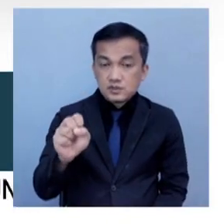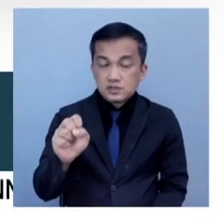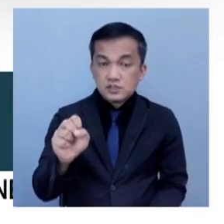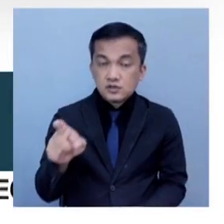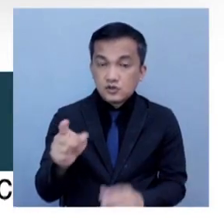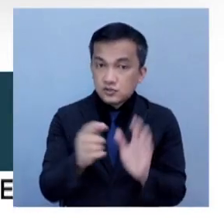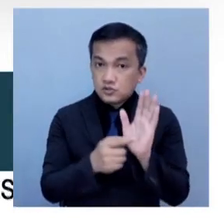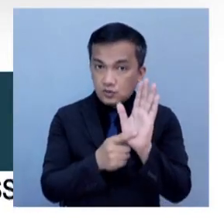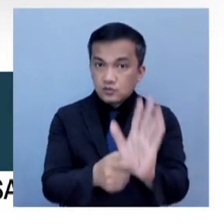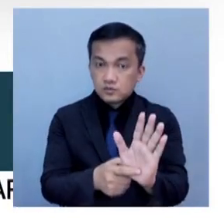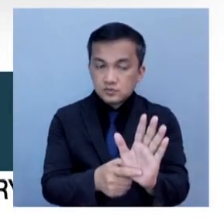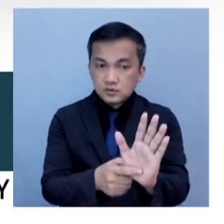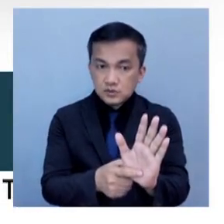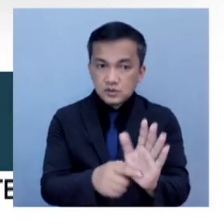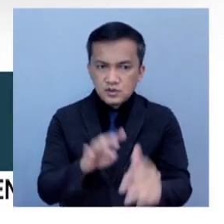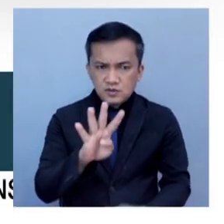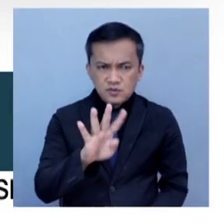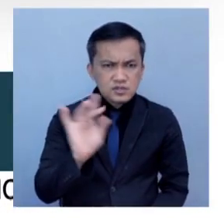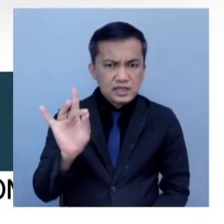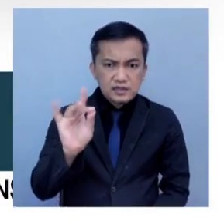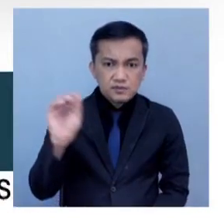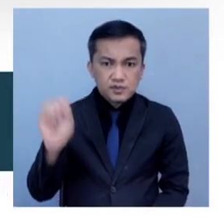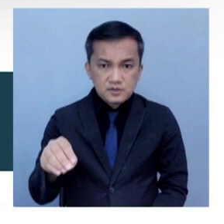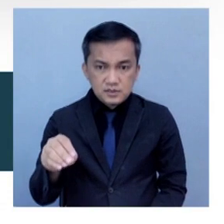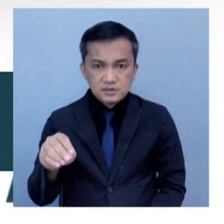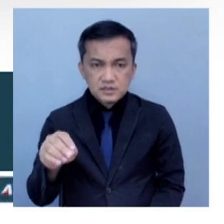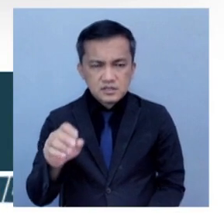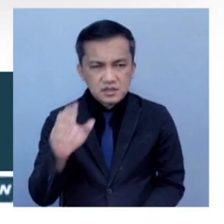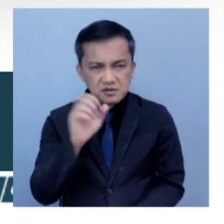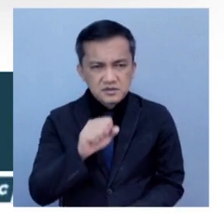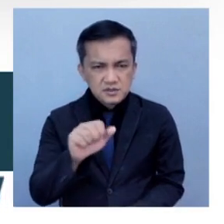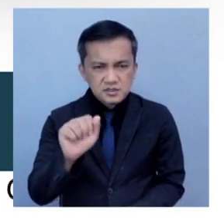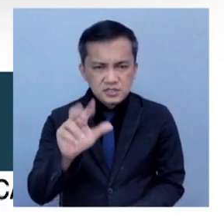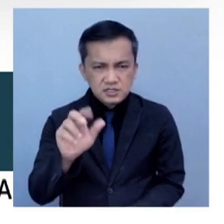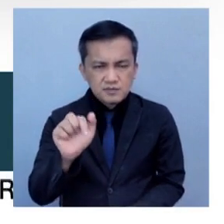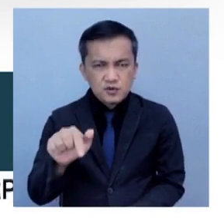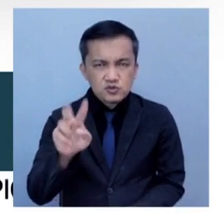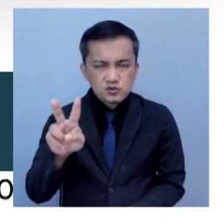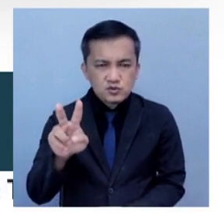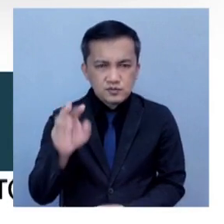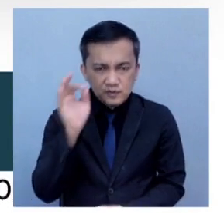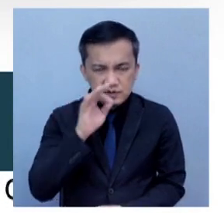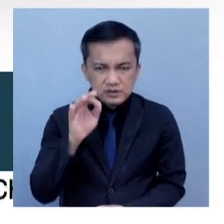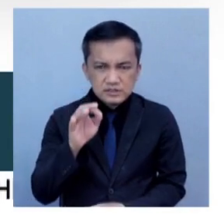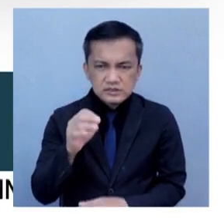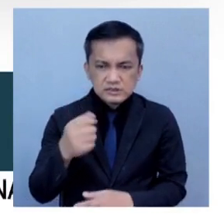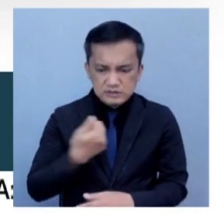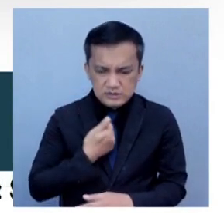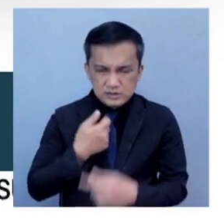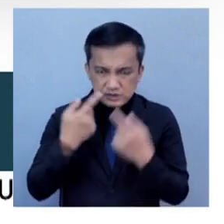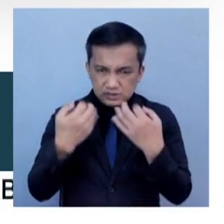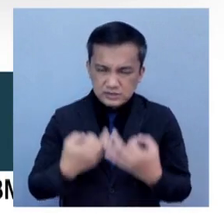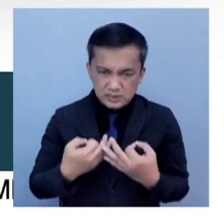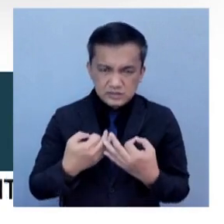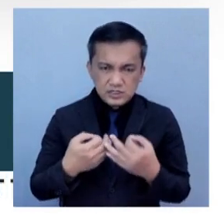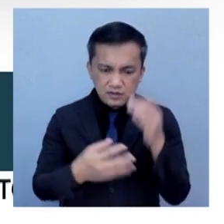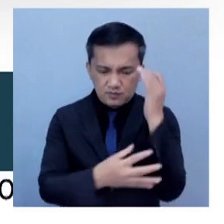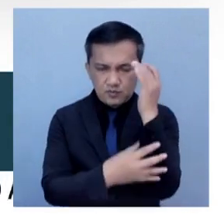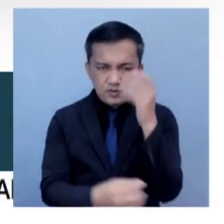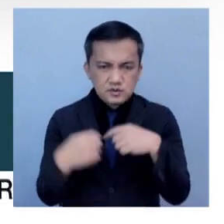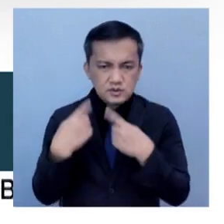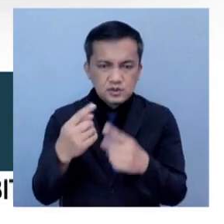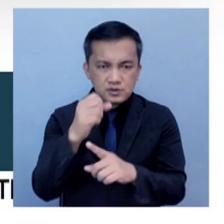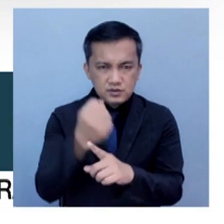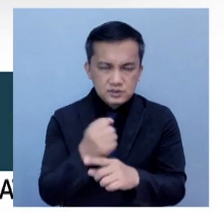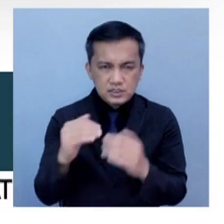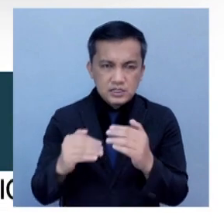shows 48%, or around 13.2 million Filipinos, rated themselves poor as of September. This is higher